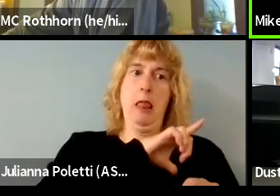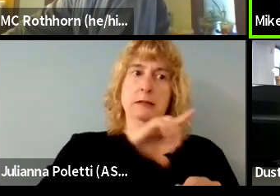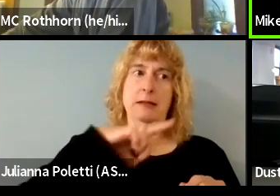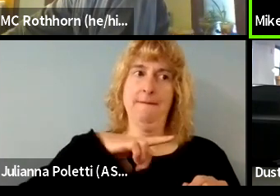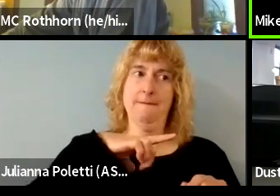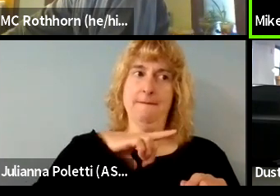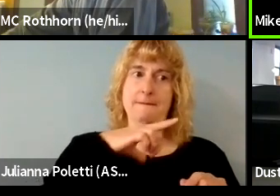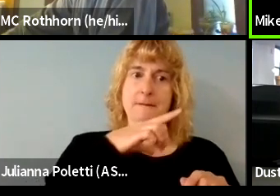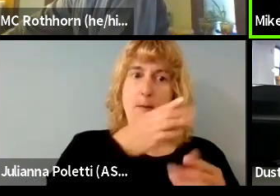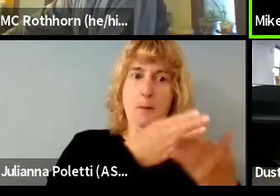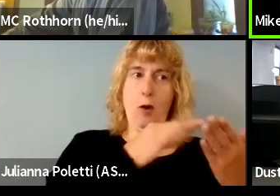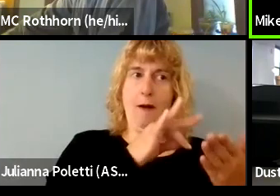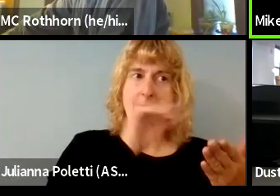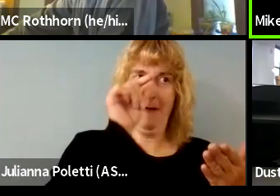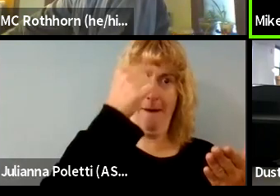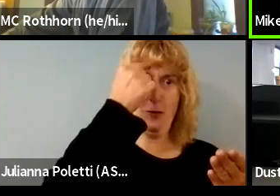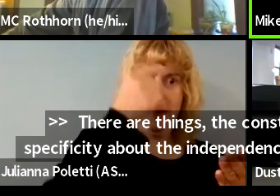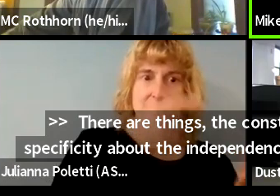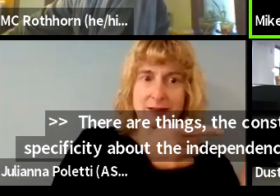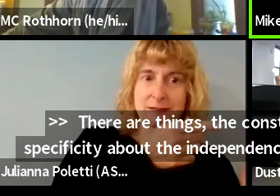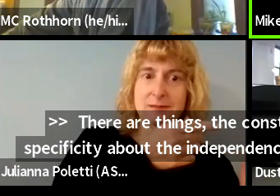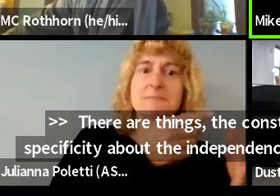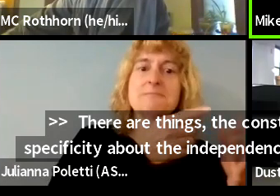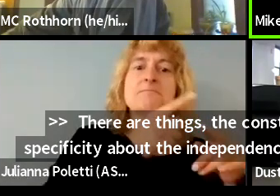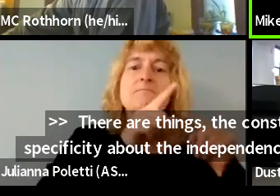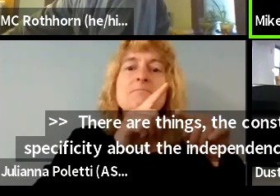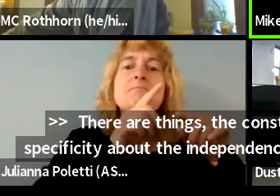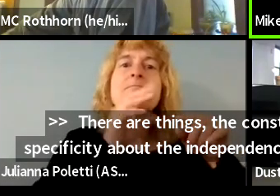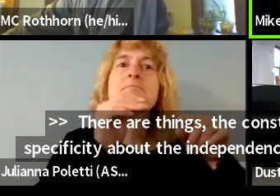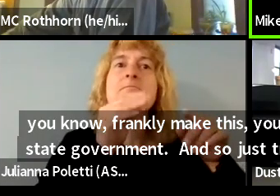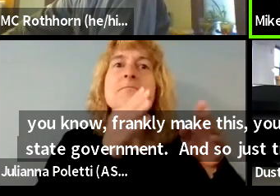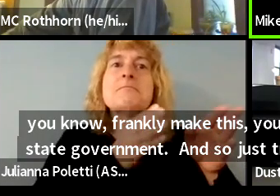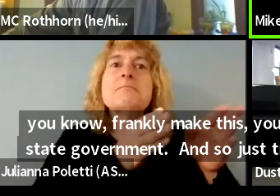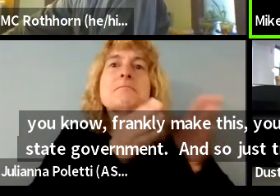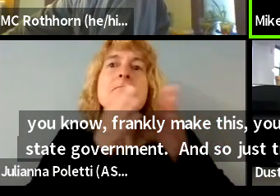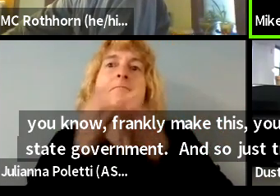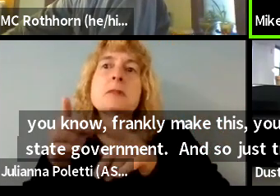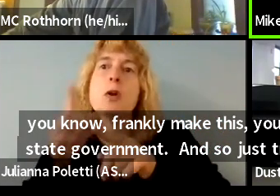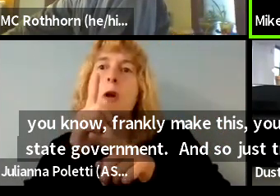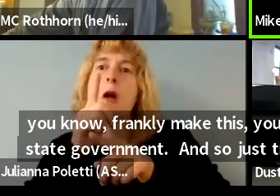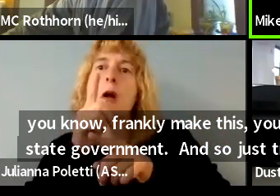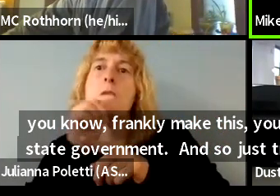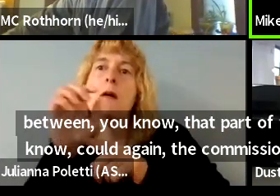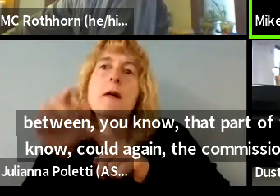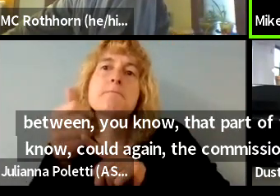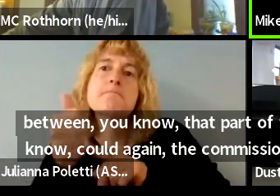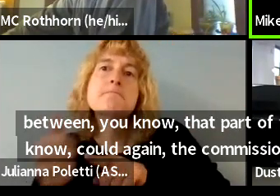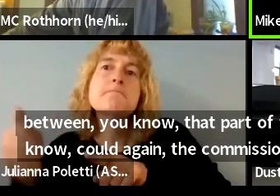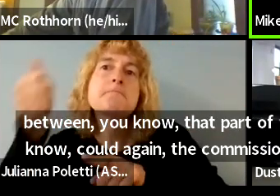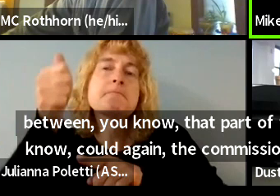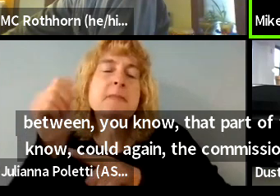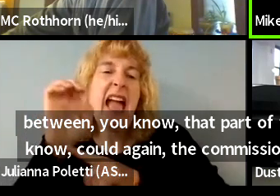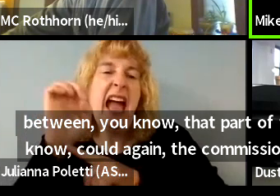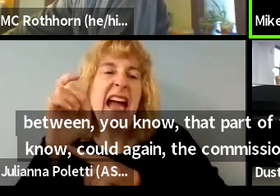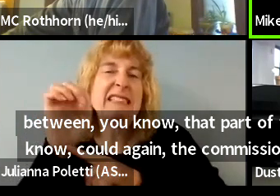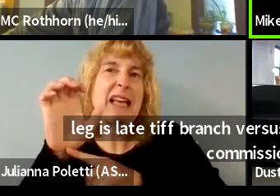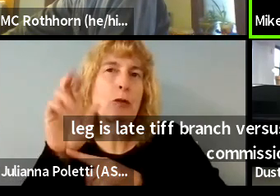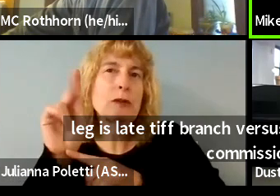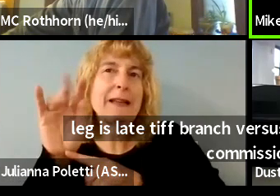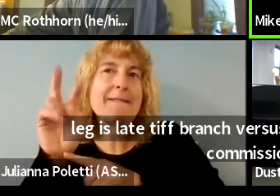commission that may be able to be serviced by, parts of the executive branch, and there's just nothing else like that. So in any